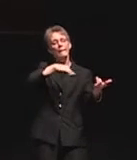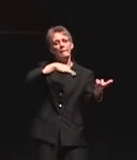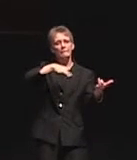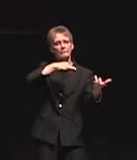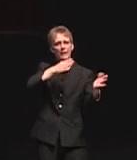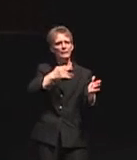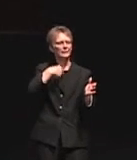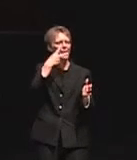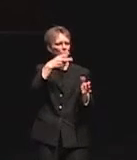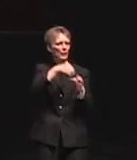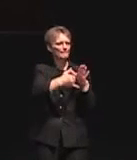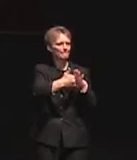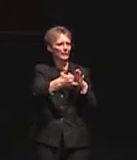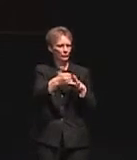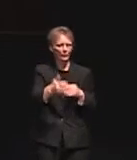Metro in Paris.